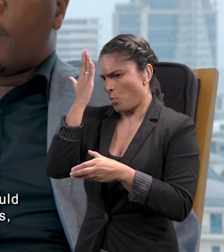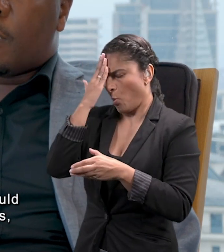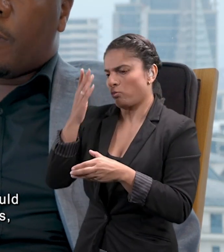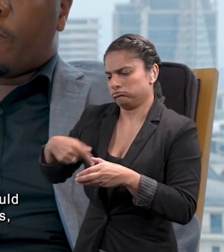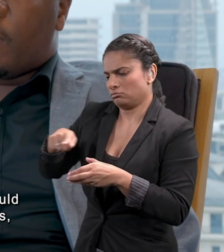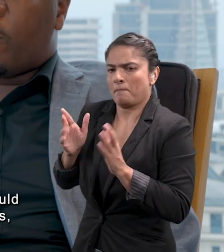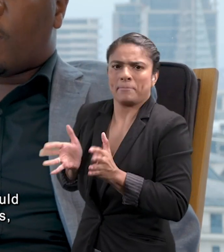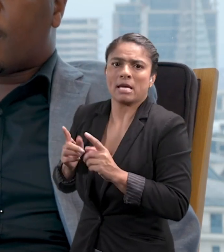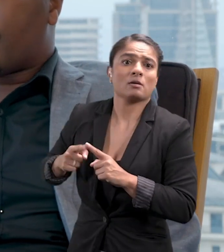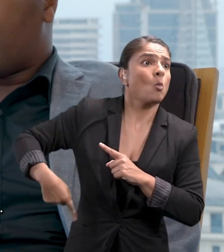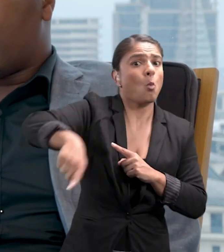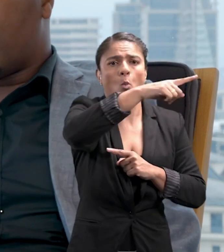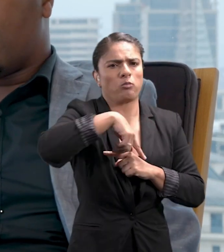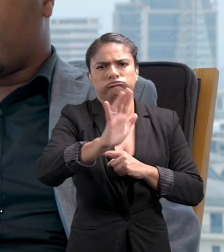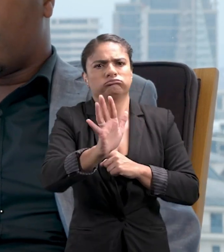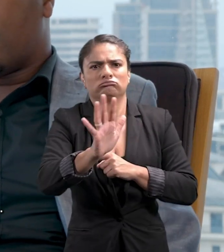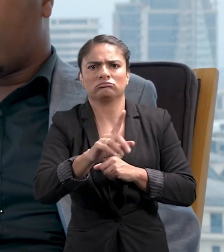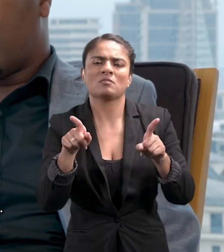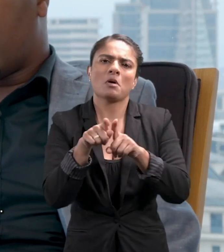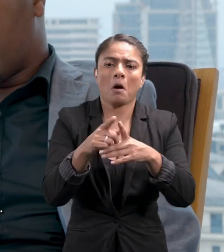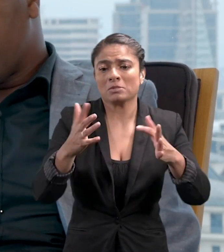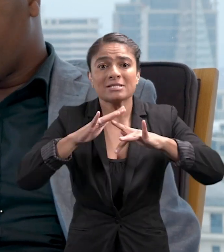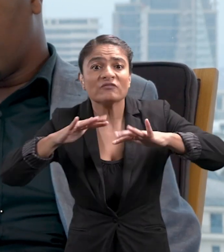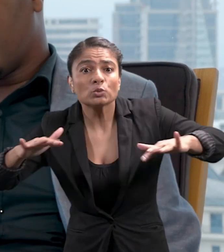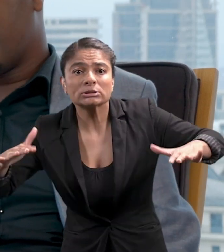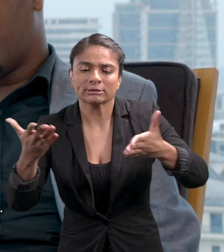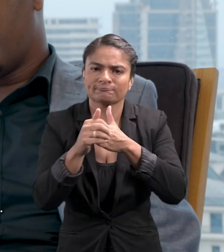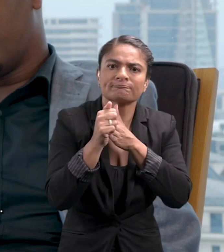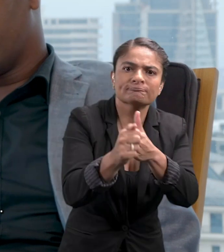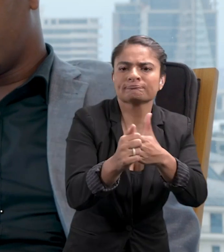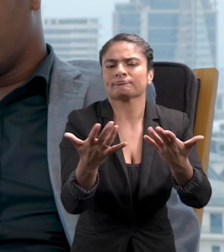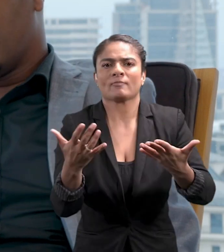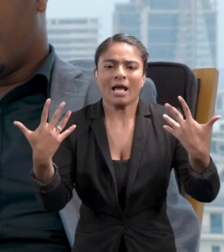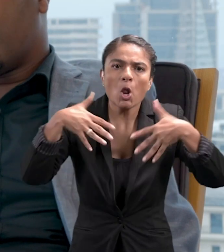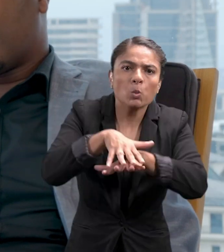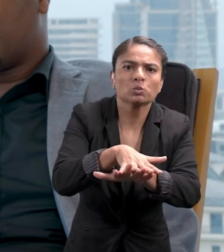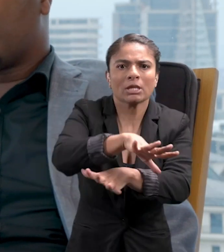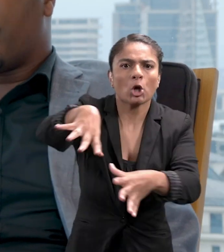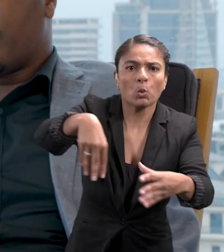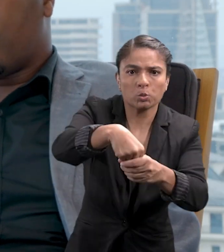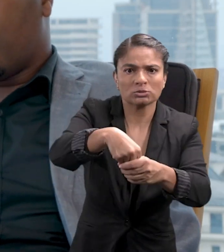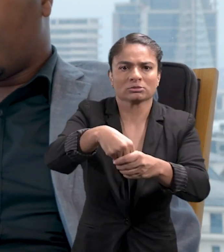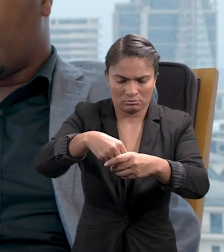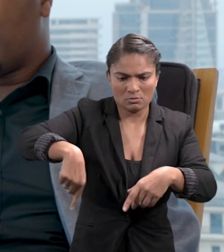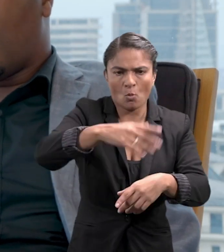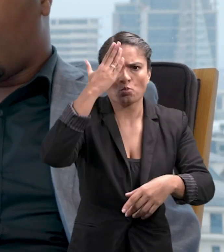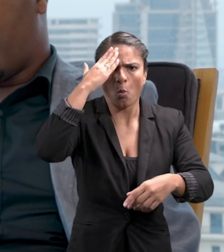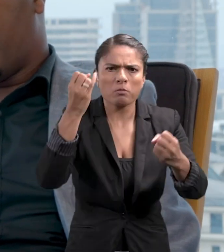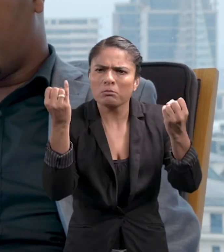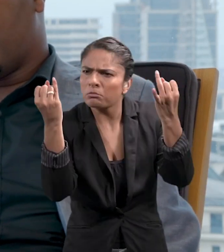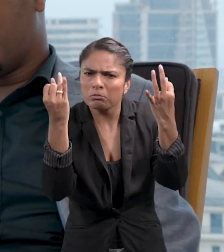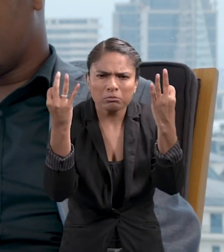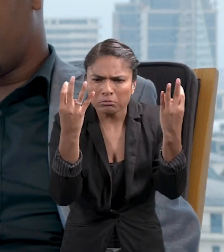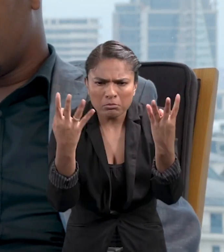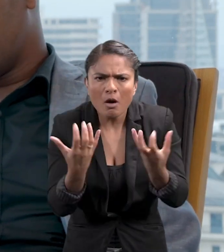certain respective individuals, like the lead for the diversity and inclusion, and that those people need to know how many